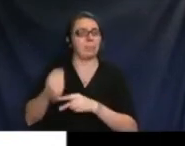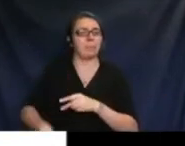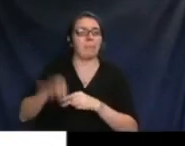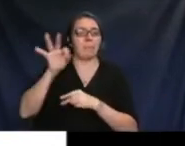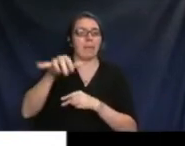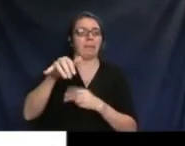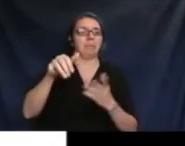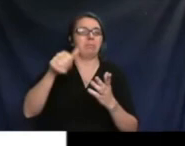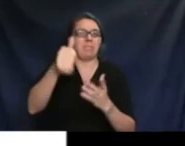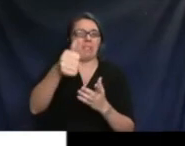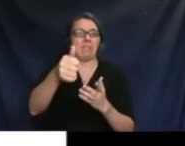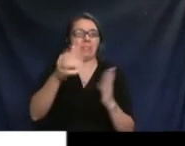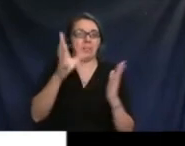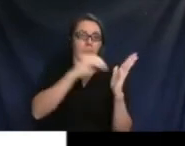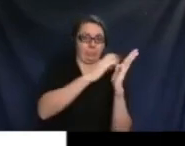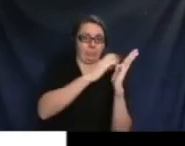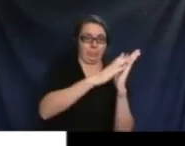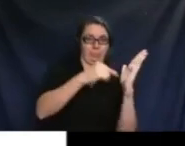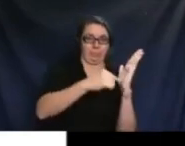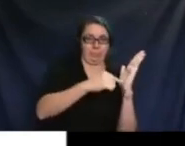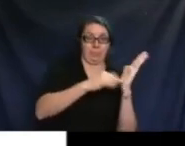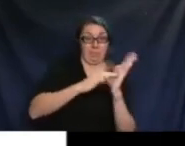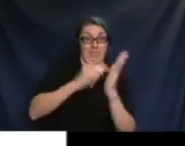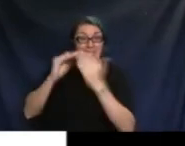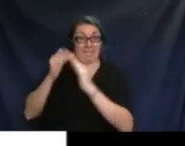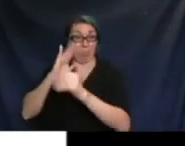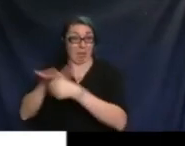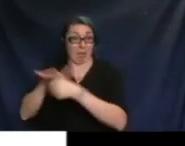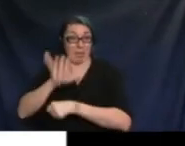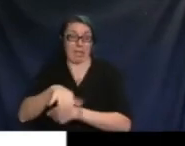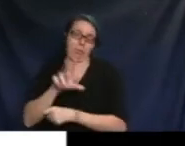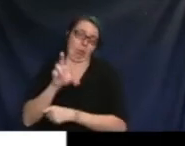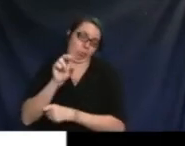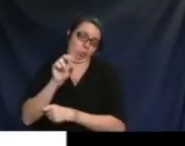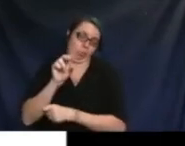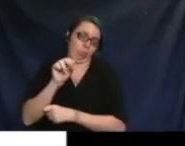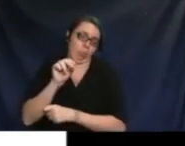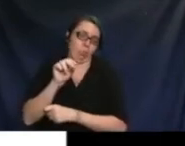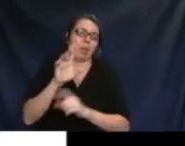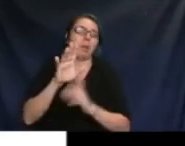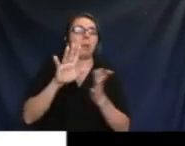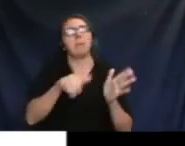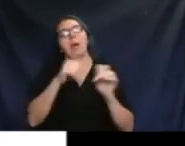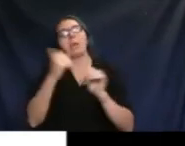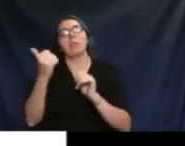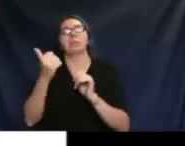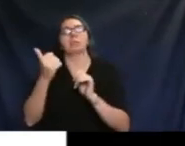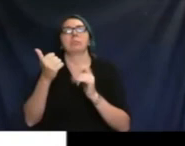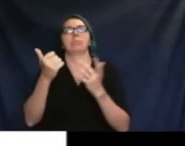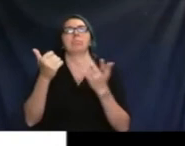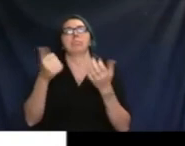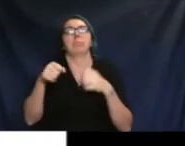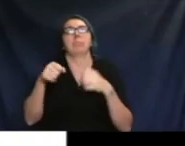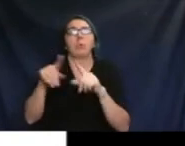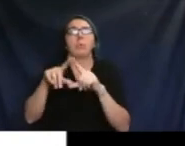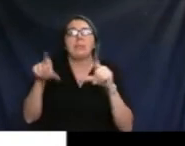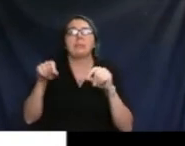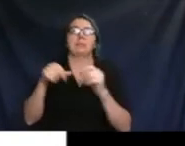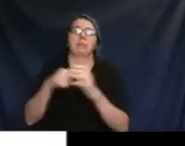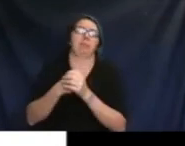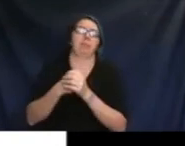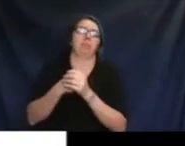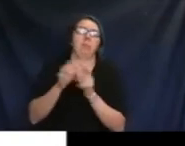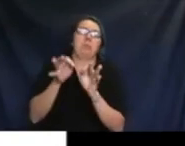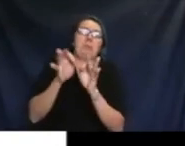waived. But there may be, if it's more straightforward permits, our strategy is going to be to work